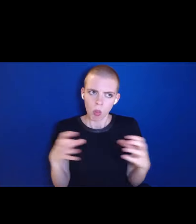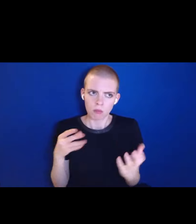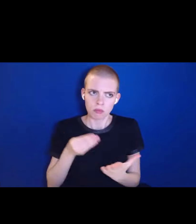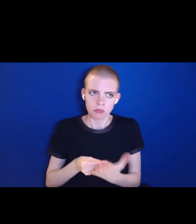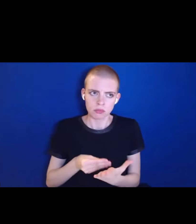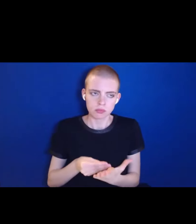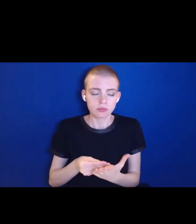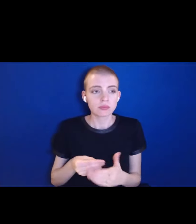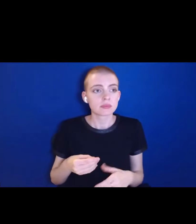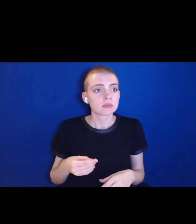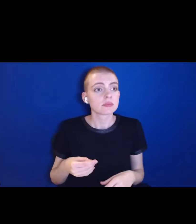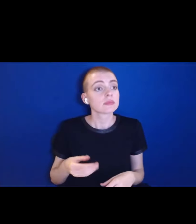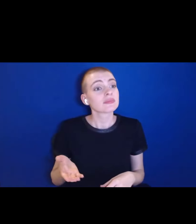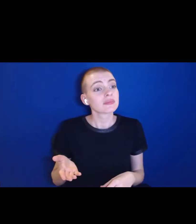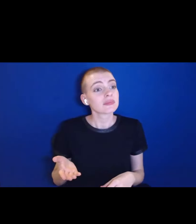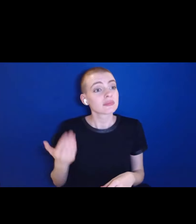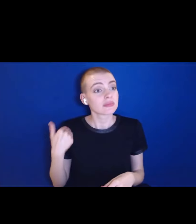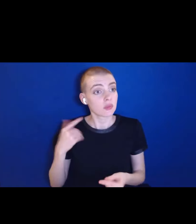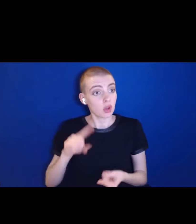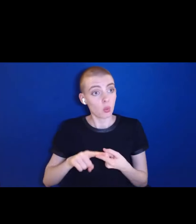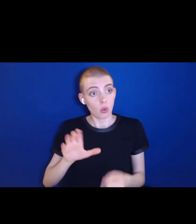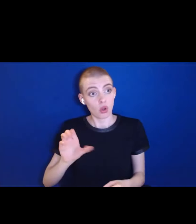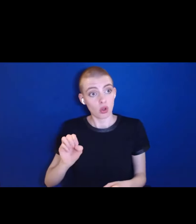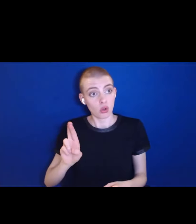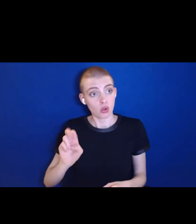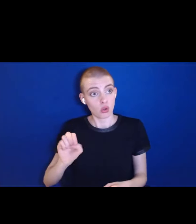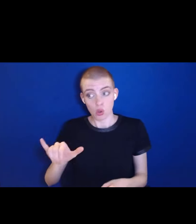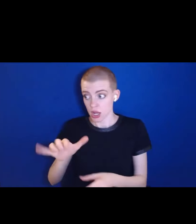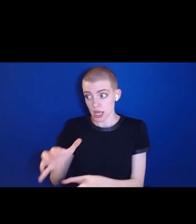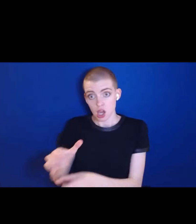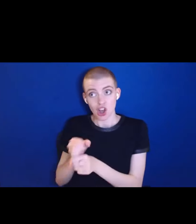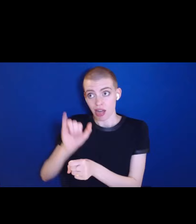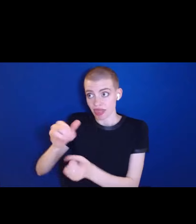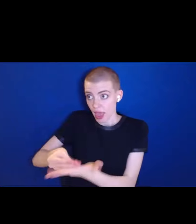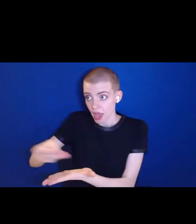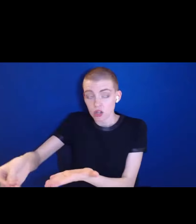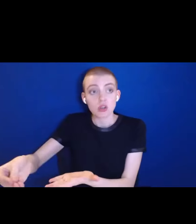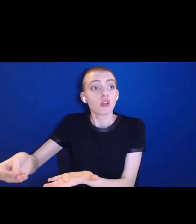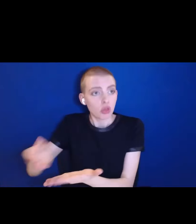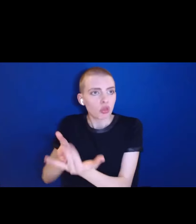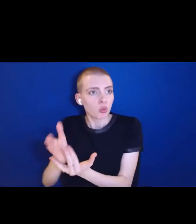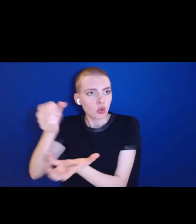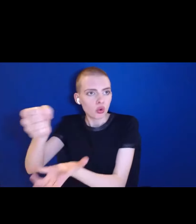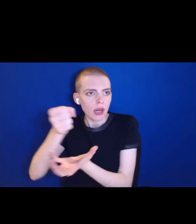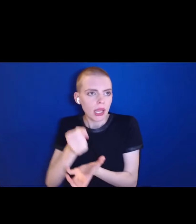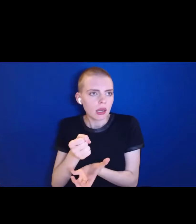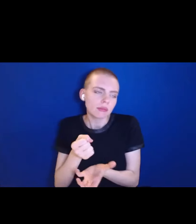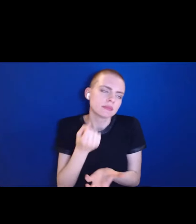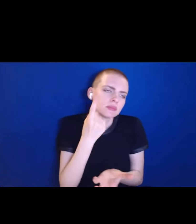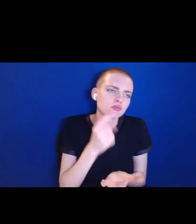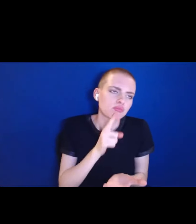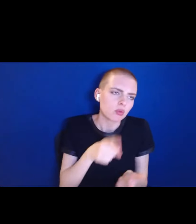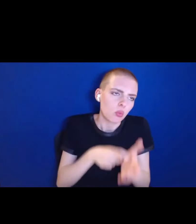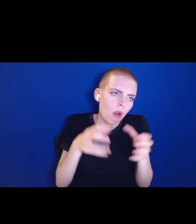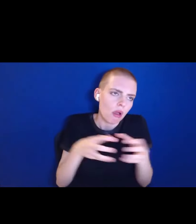for a long time. So when Corey and I got it on our NSF grant, that's something for a big grant to get it. And I know